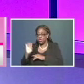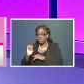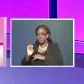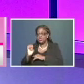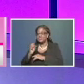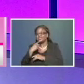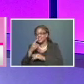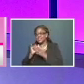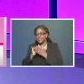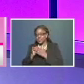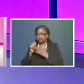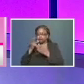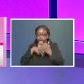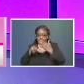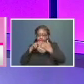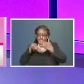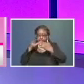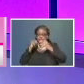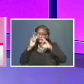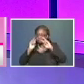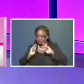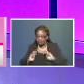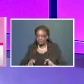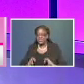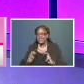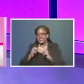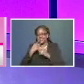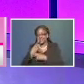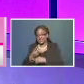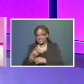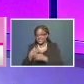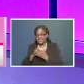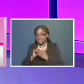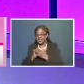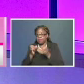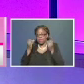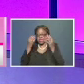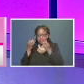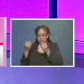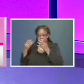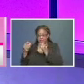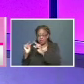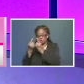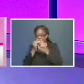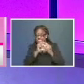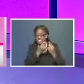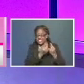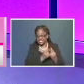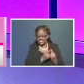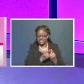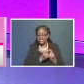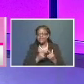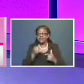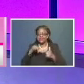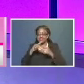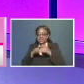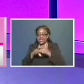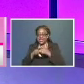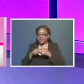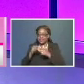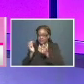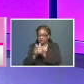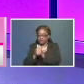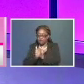review process. Glover says as the process stretches across multiple agencies, due diligence is being